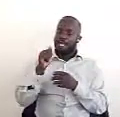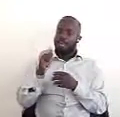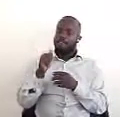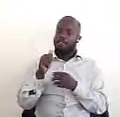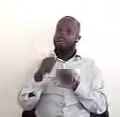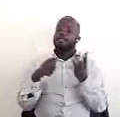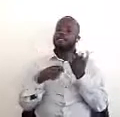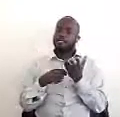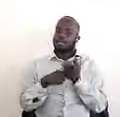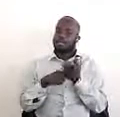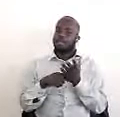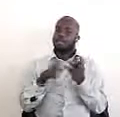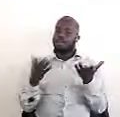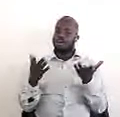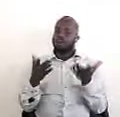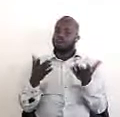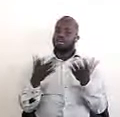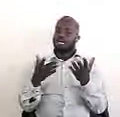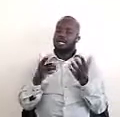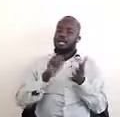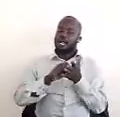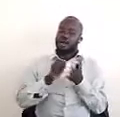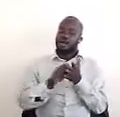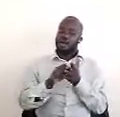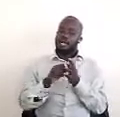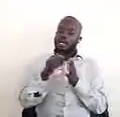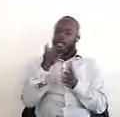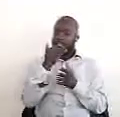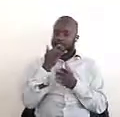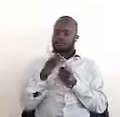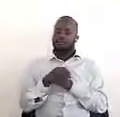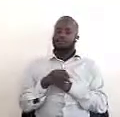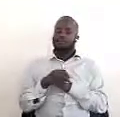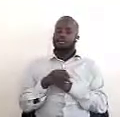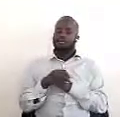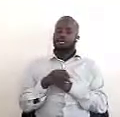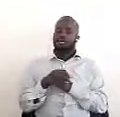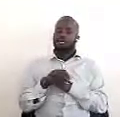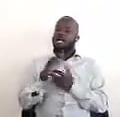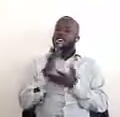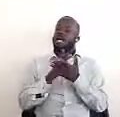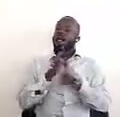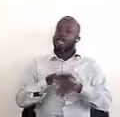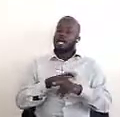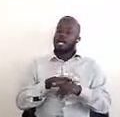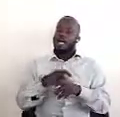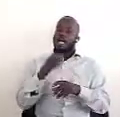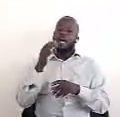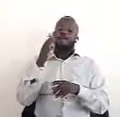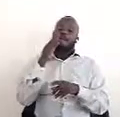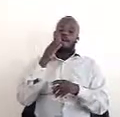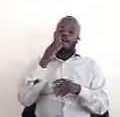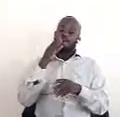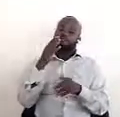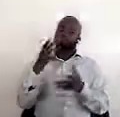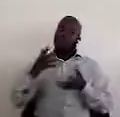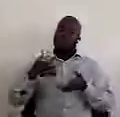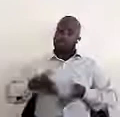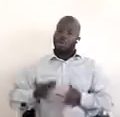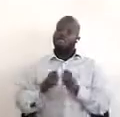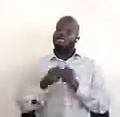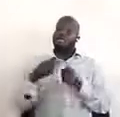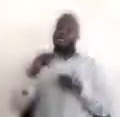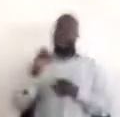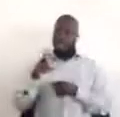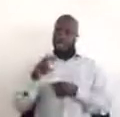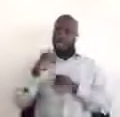of HIV, and technical or clerical errors. In the case of infants born to mothers with HIV, the virus